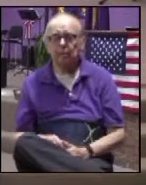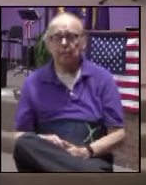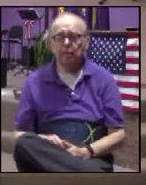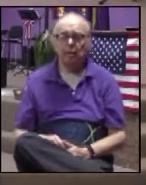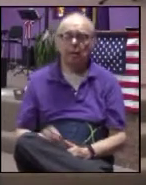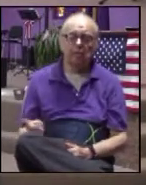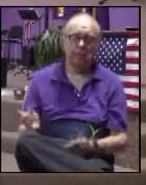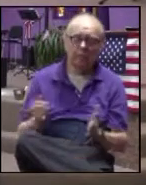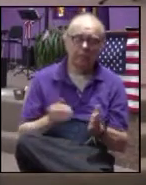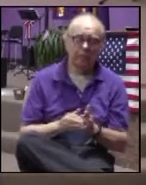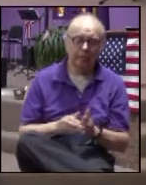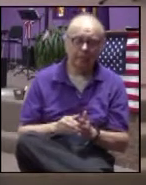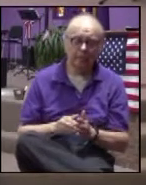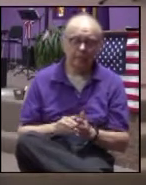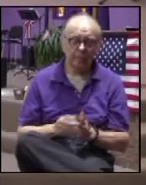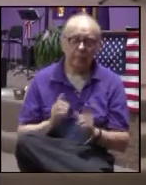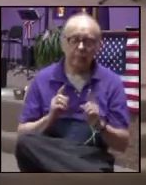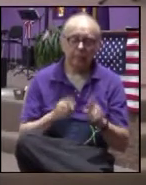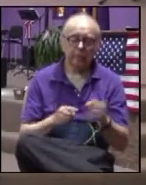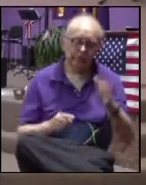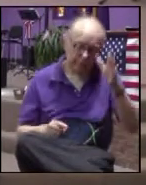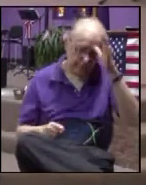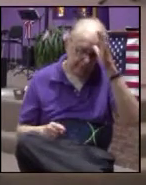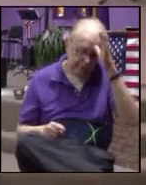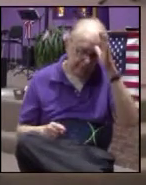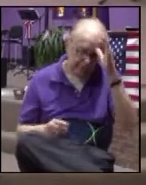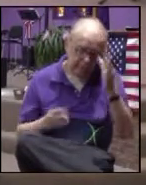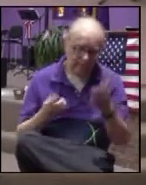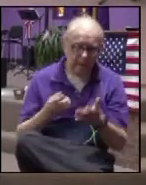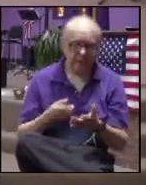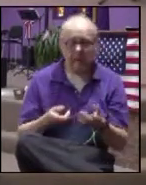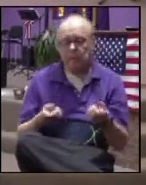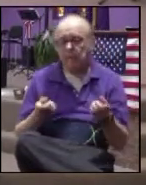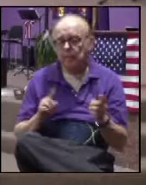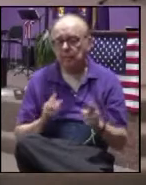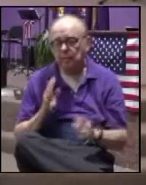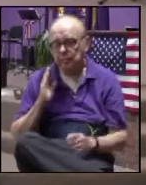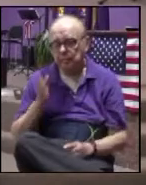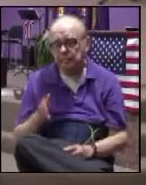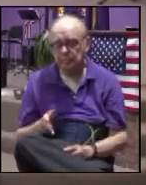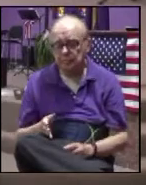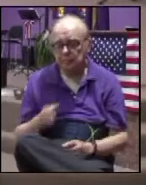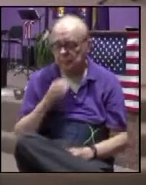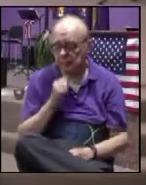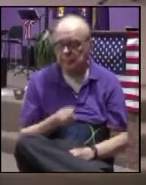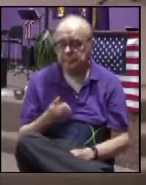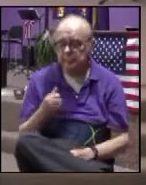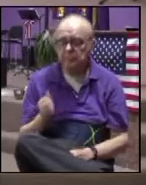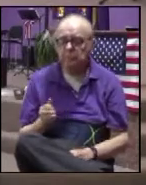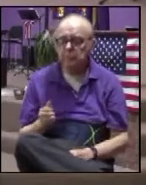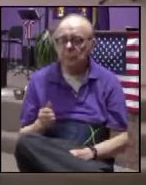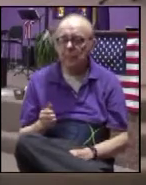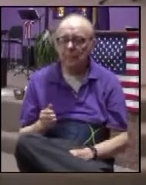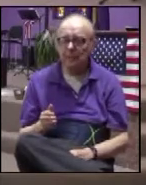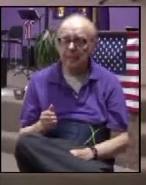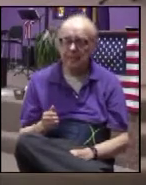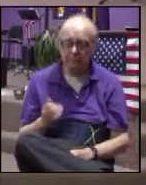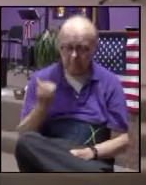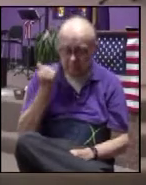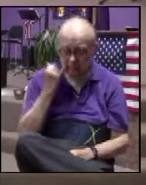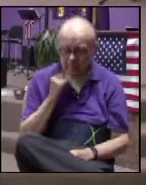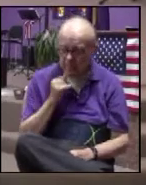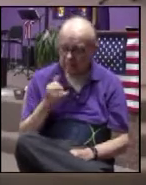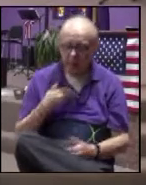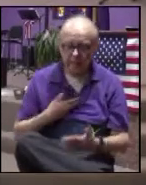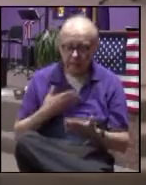And they went back to the fathers. And so what would happen is, at the age of 10, if you didn't have a